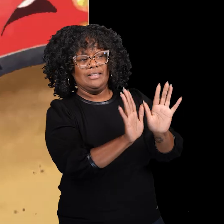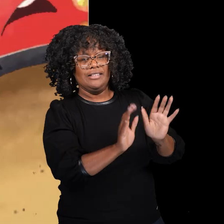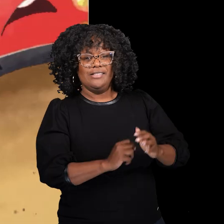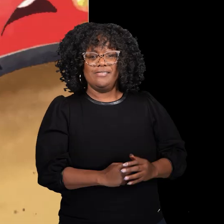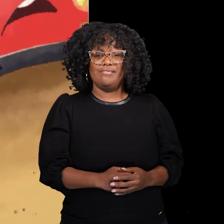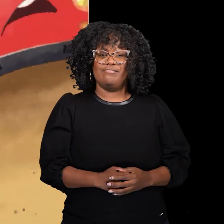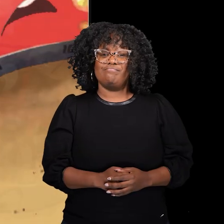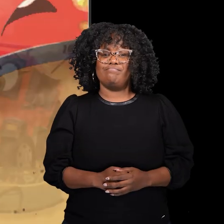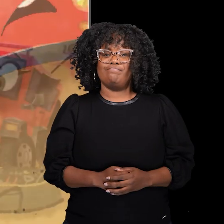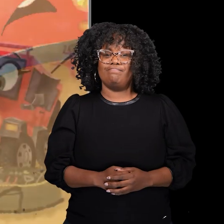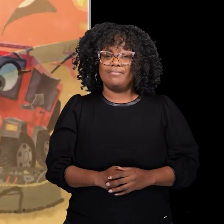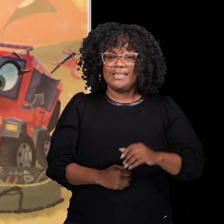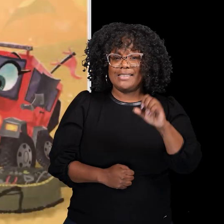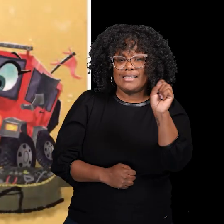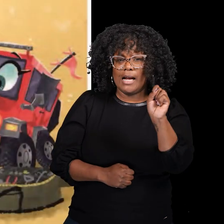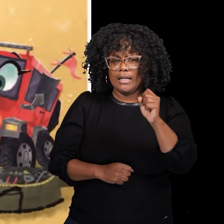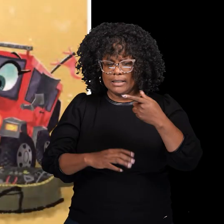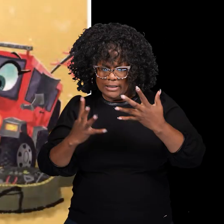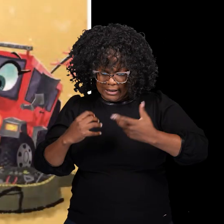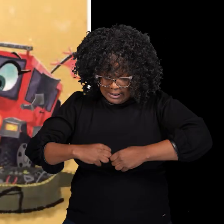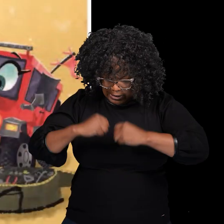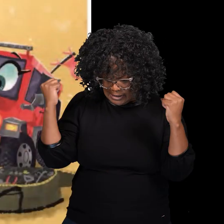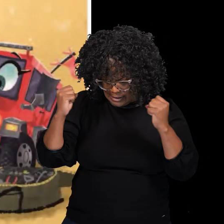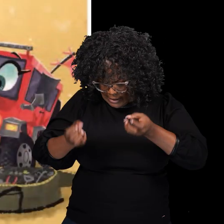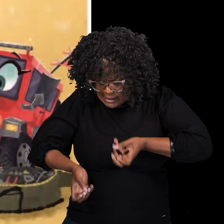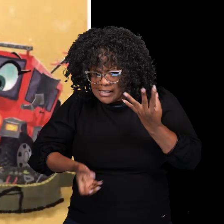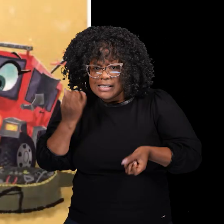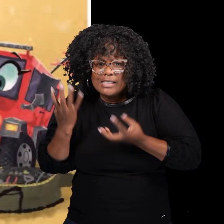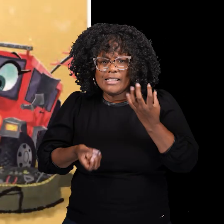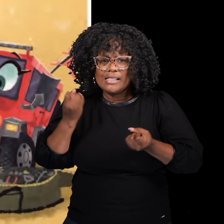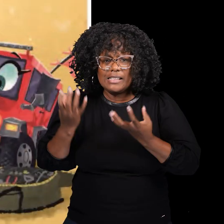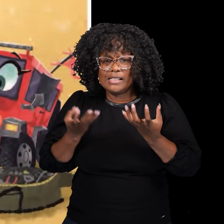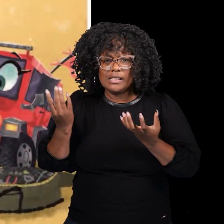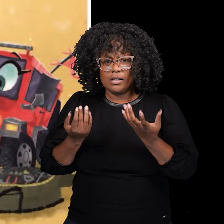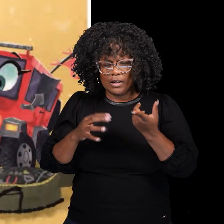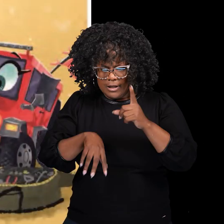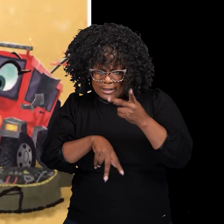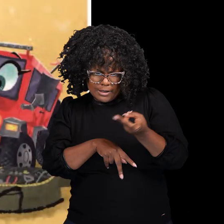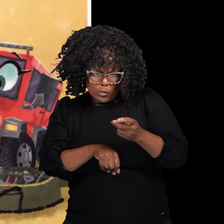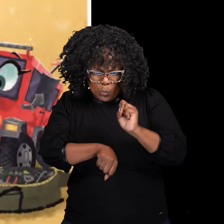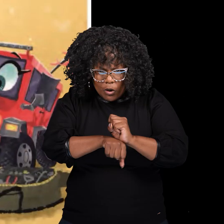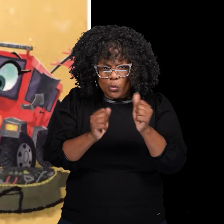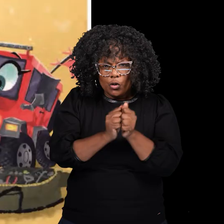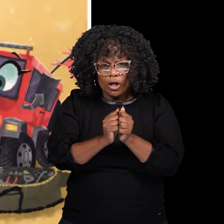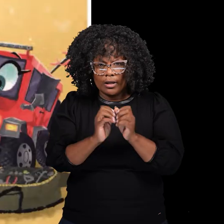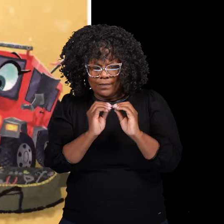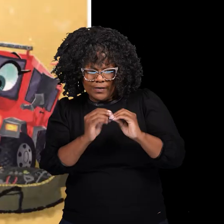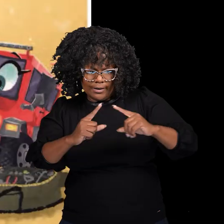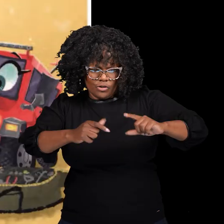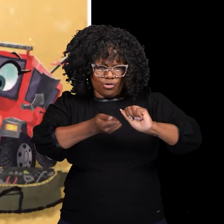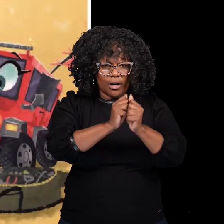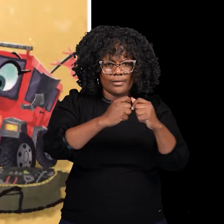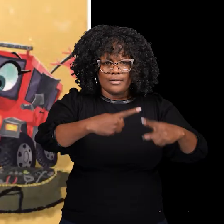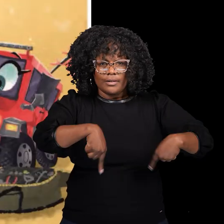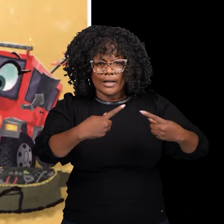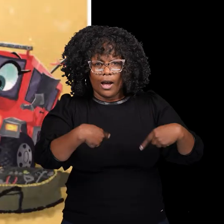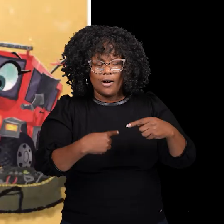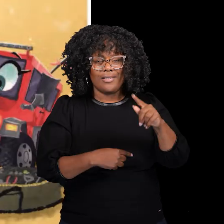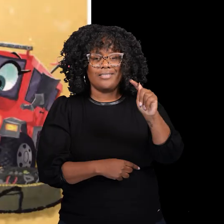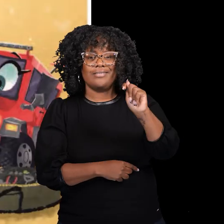coming. Scout rummages in the gear bag and pulls out a wrench. They work together to change the